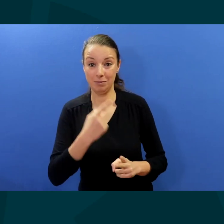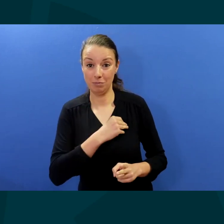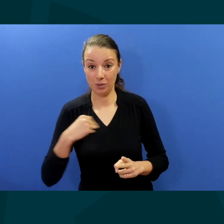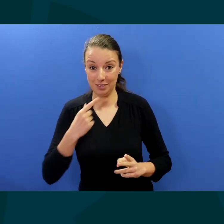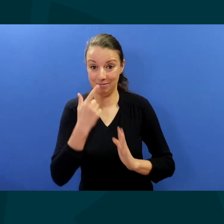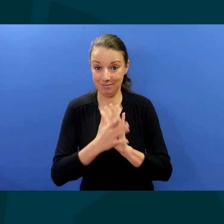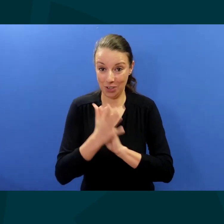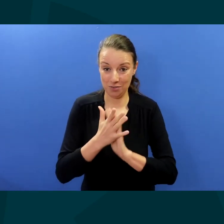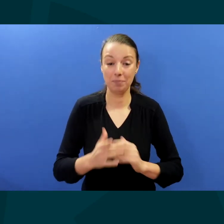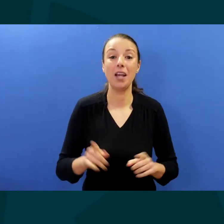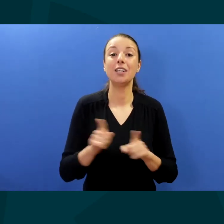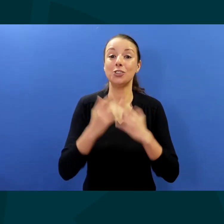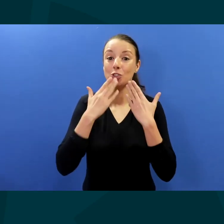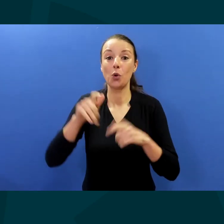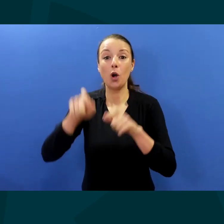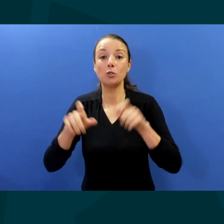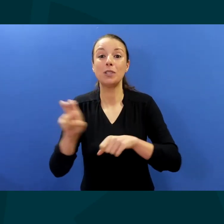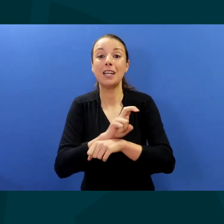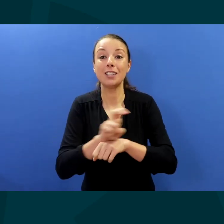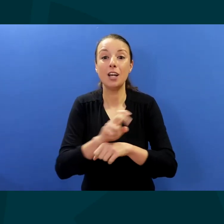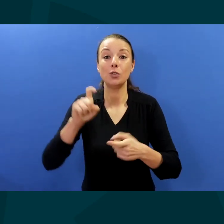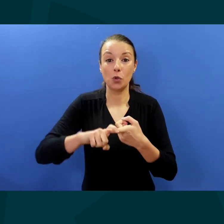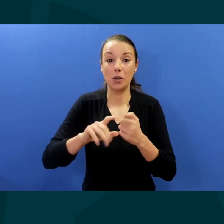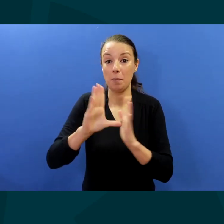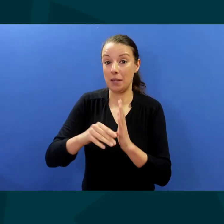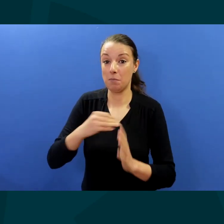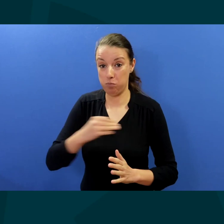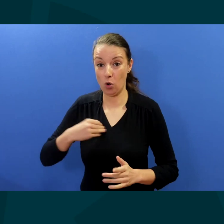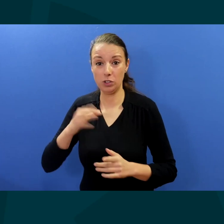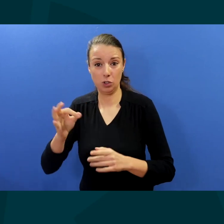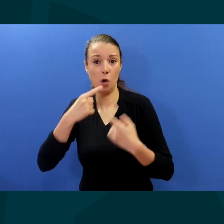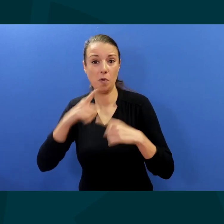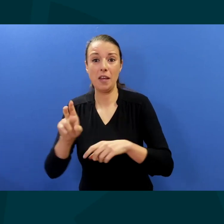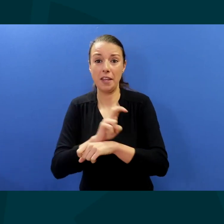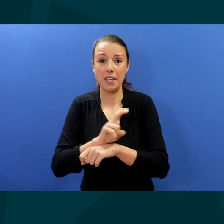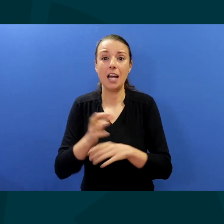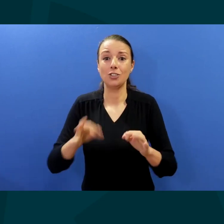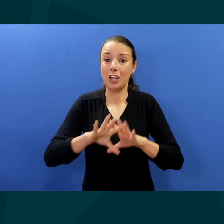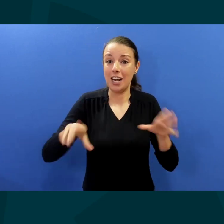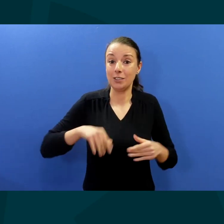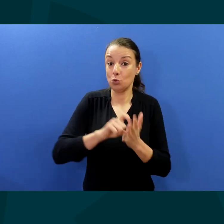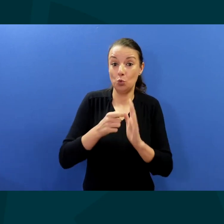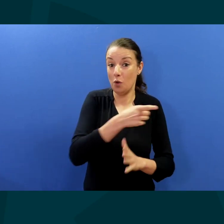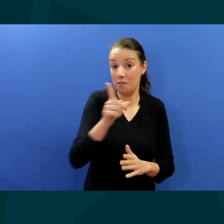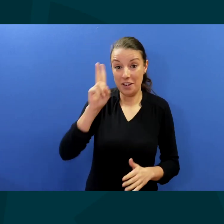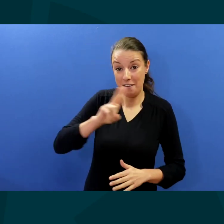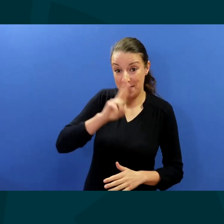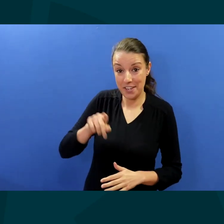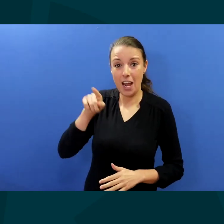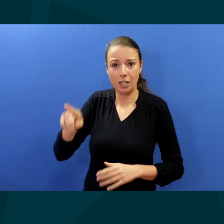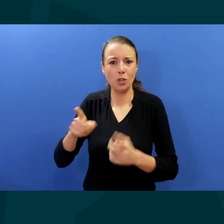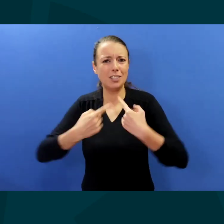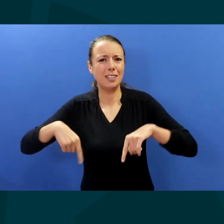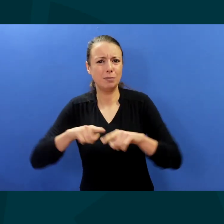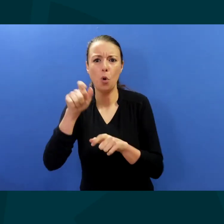of the sign language and of the English language, and also all the technical support staff who have been with us in the studio. You